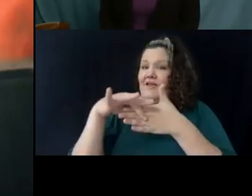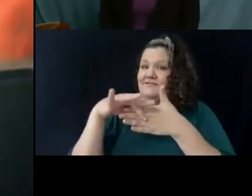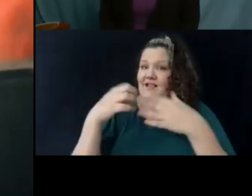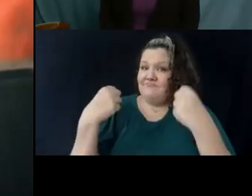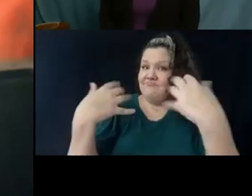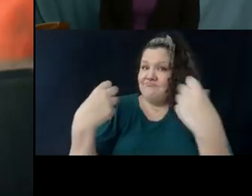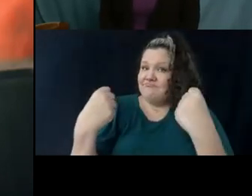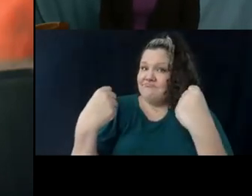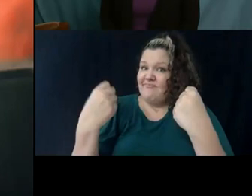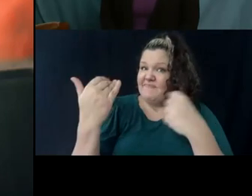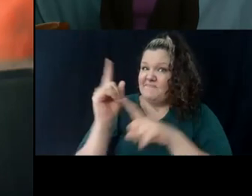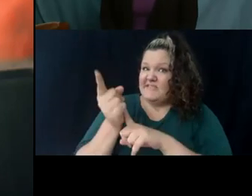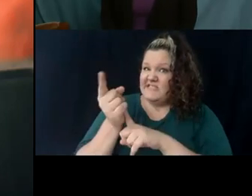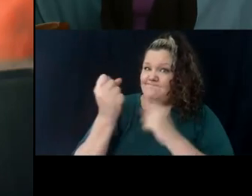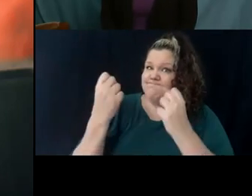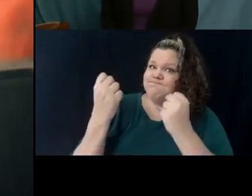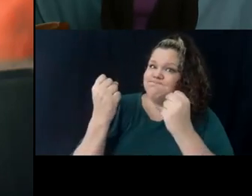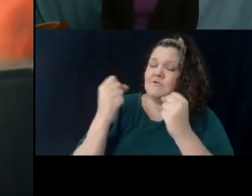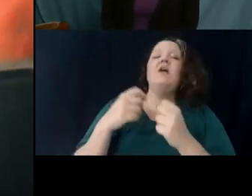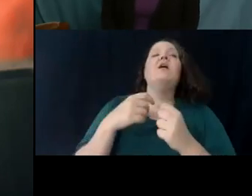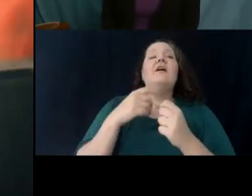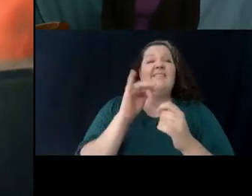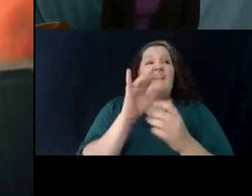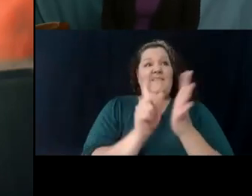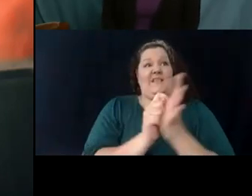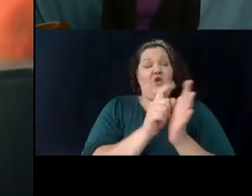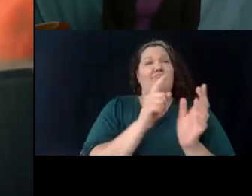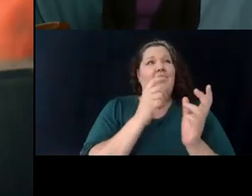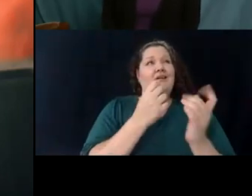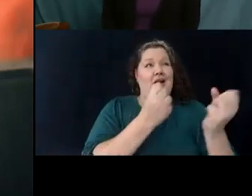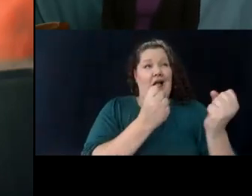For a deaf person to take, say, 15 minutes of signed content,